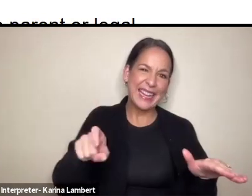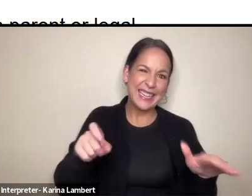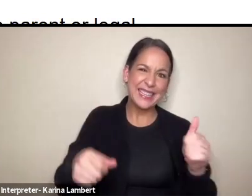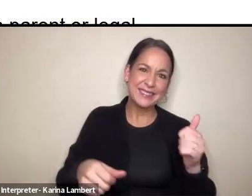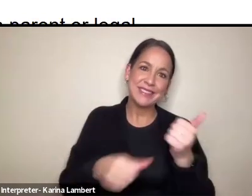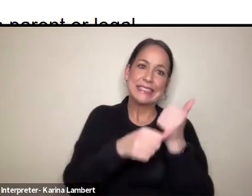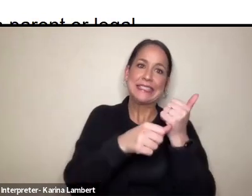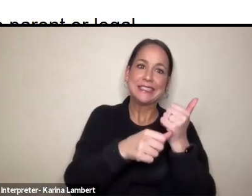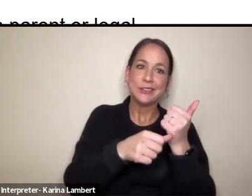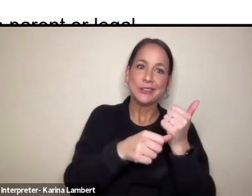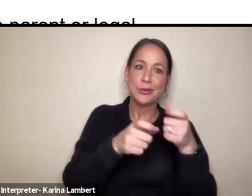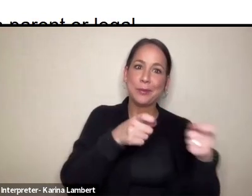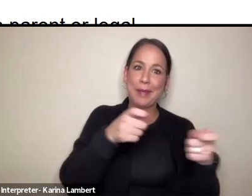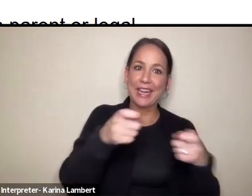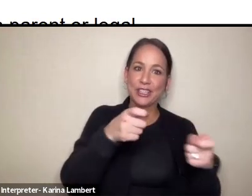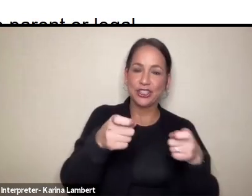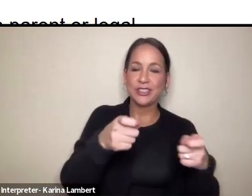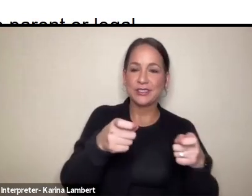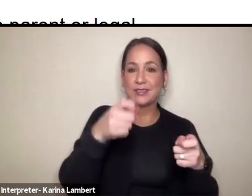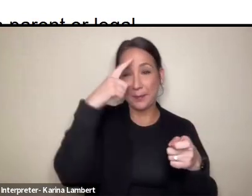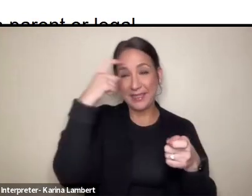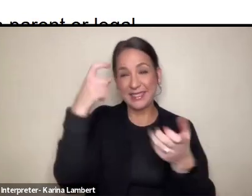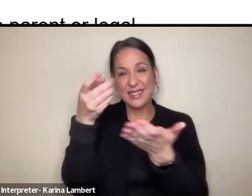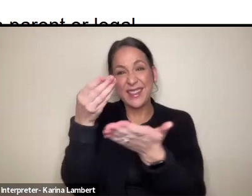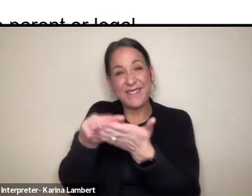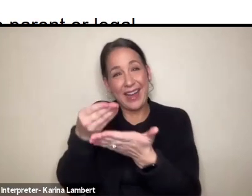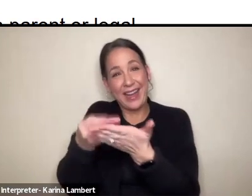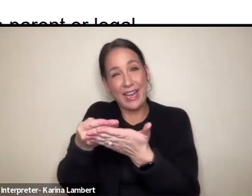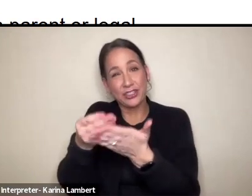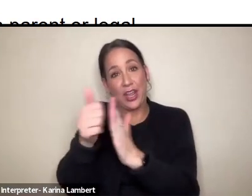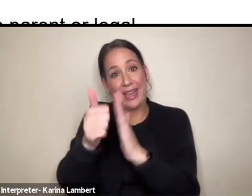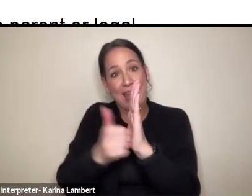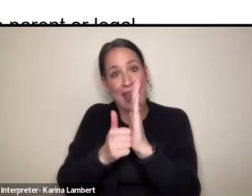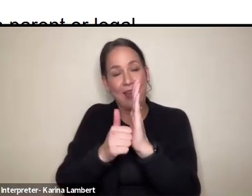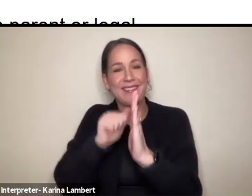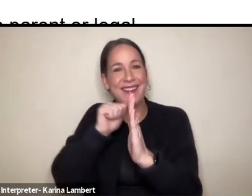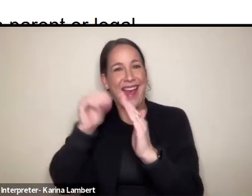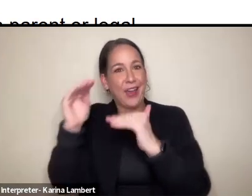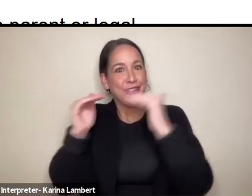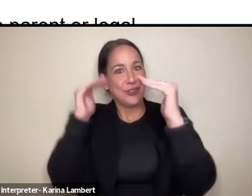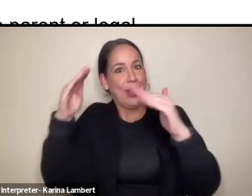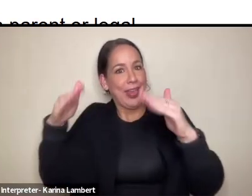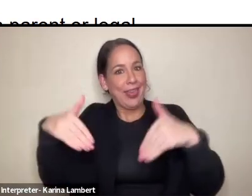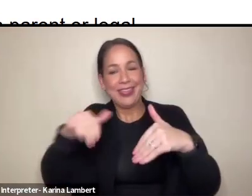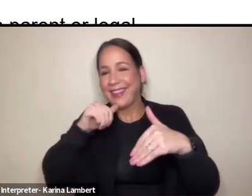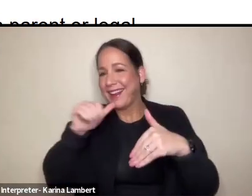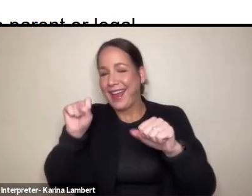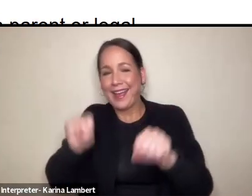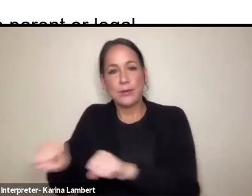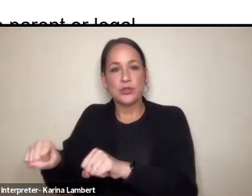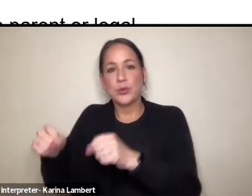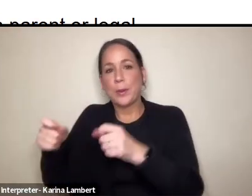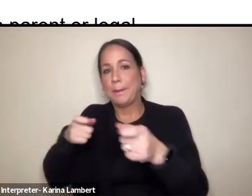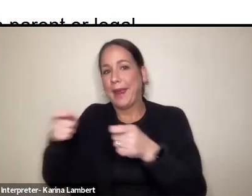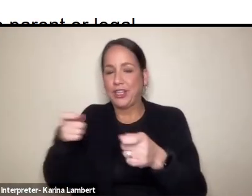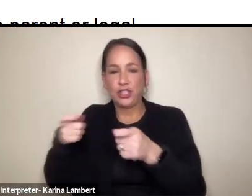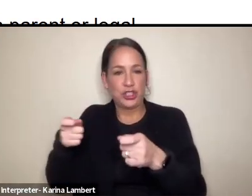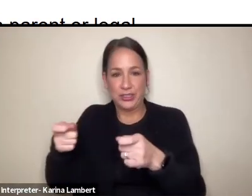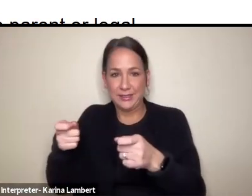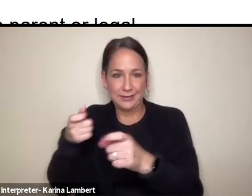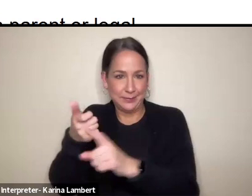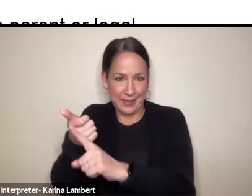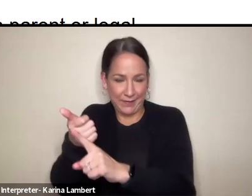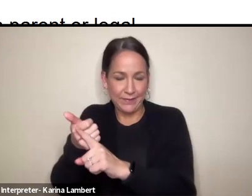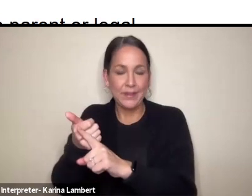are a financial account. And because they're not an adult yet, they're not able to manage it on their own. So in this case,